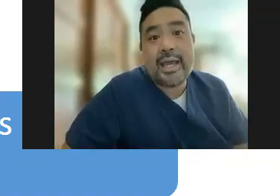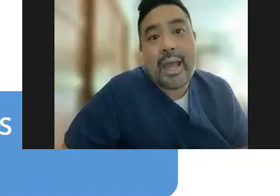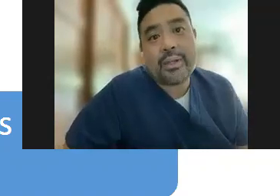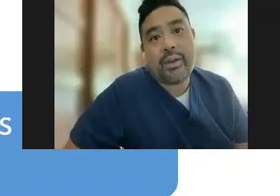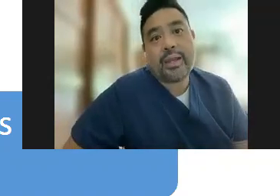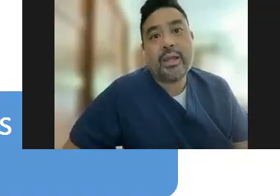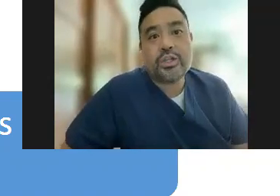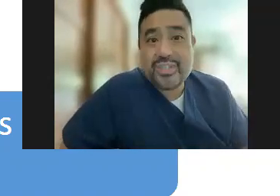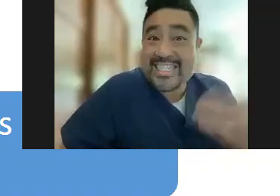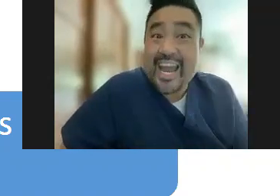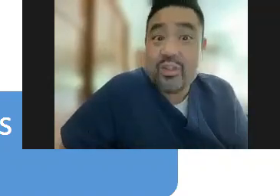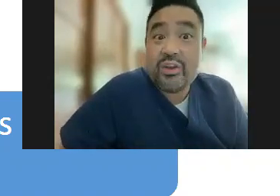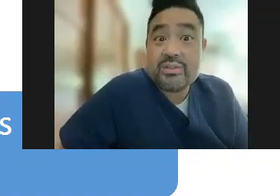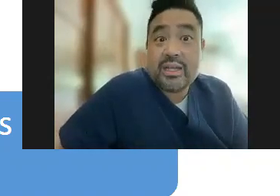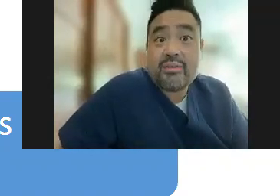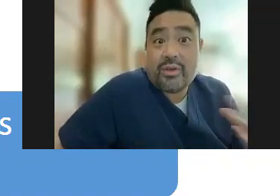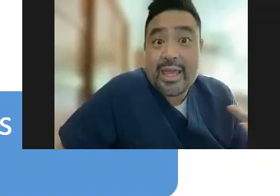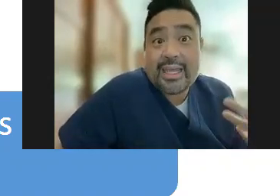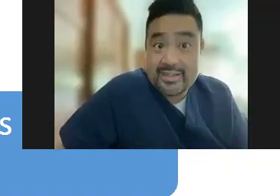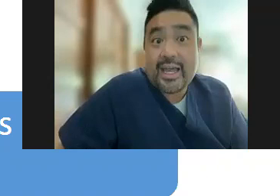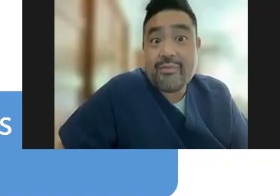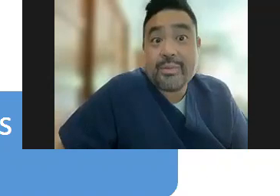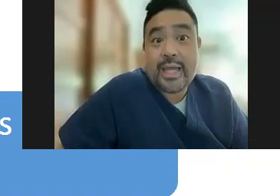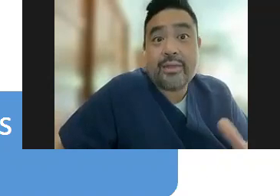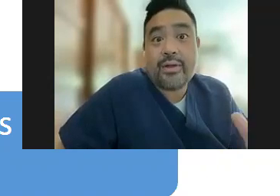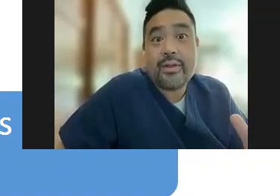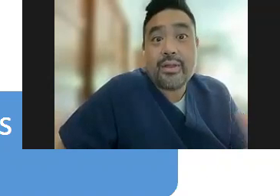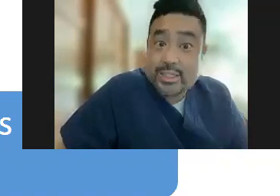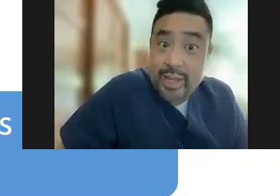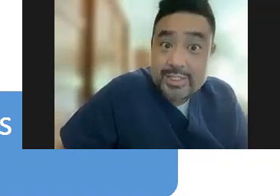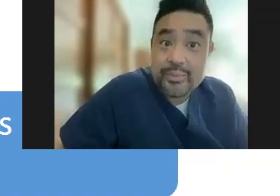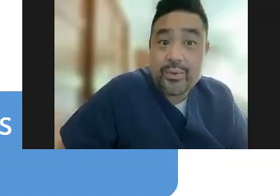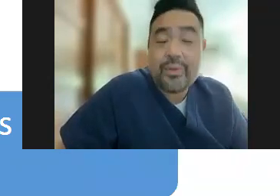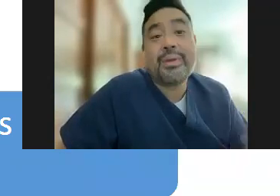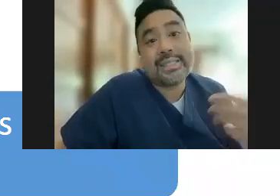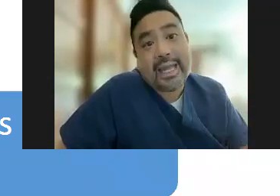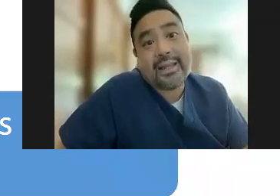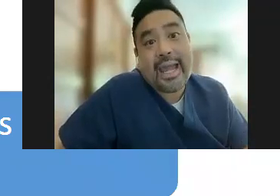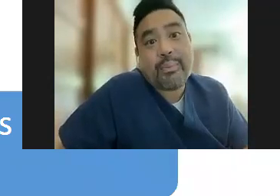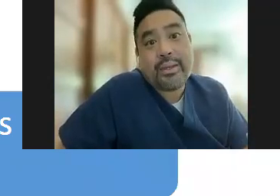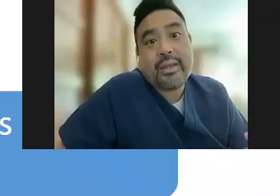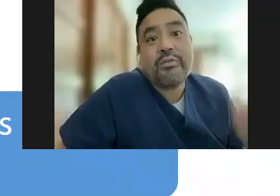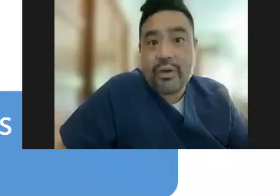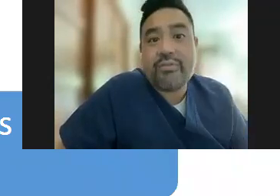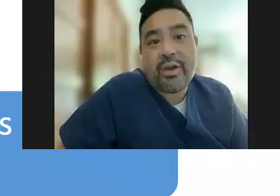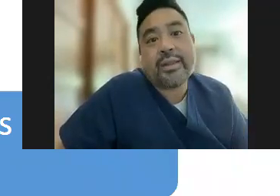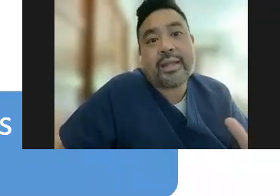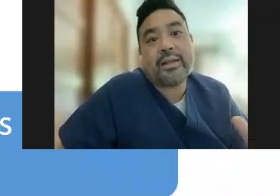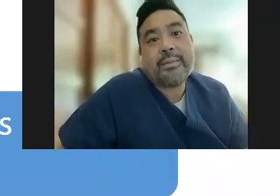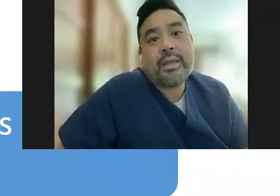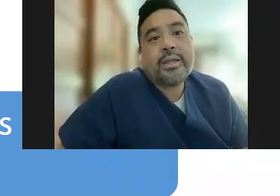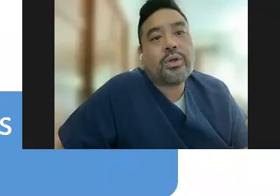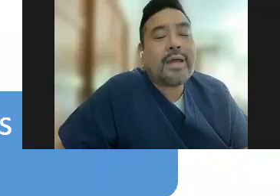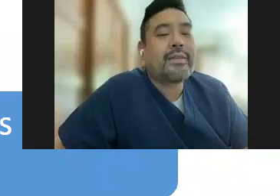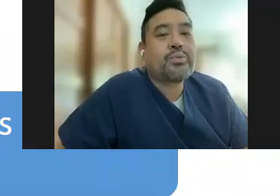likely is that happening, right? Could you take Tylenol tonight for a headache and then die from the Tylenol? It's possible, but is it likely to happen? Very, very